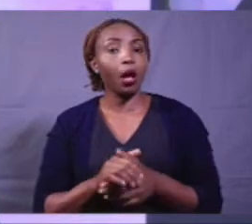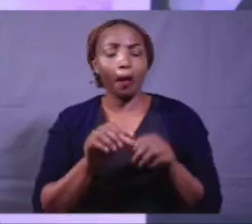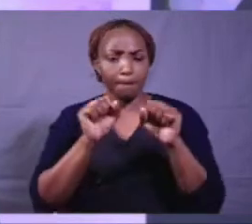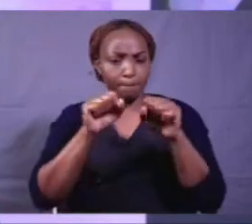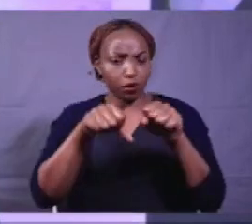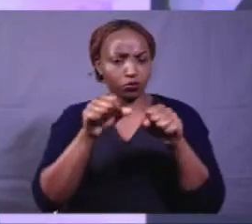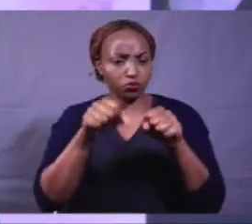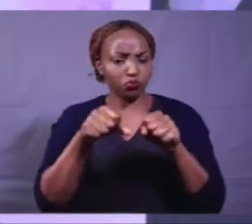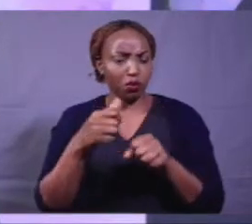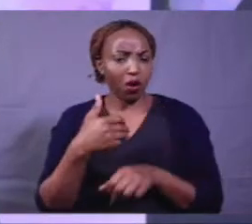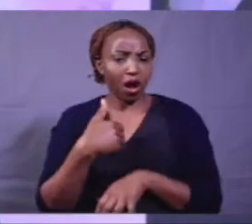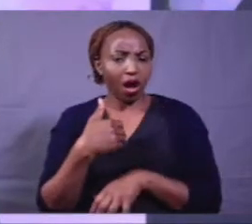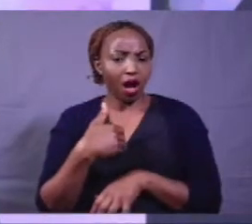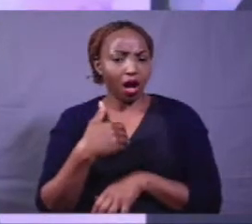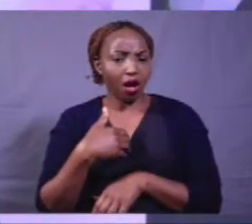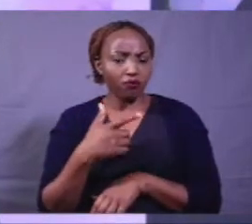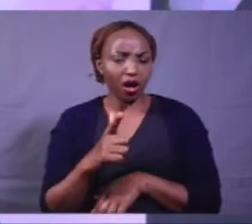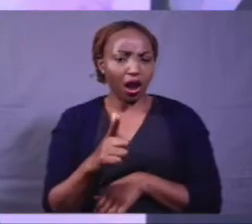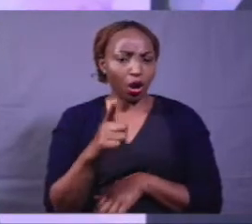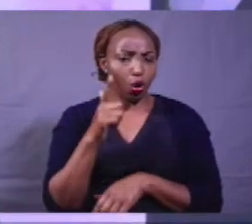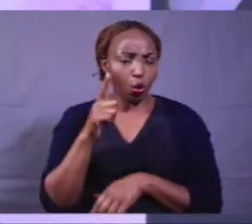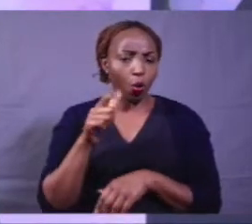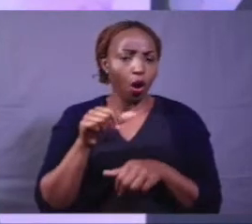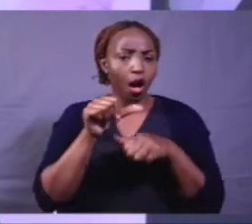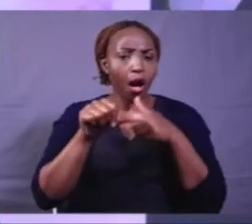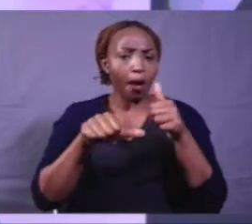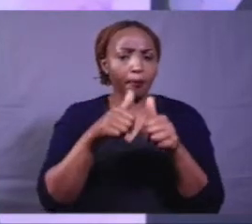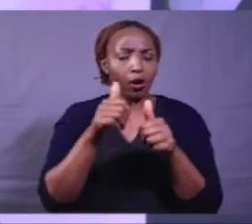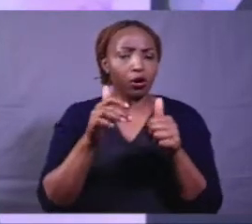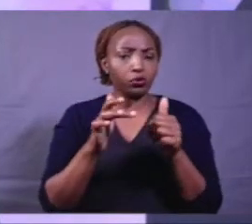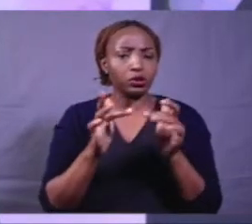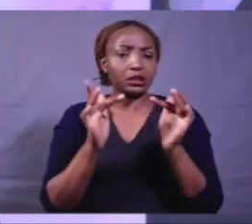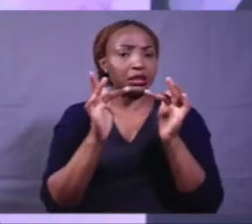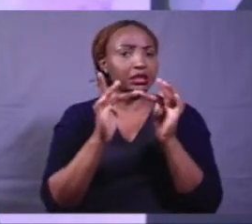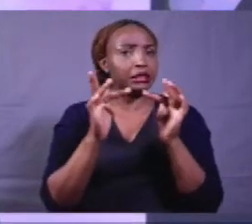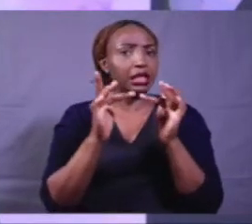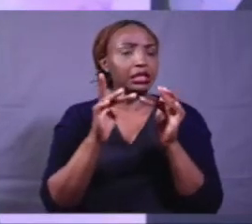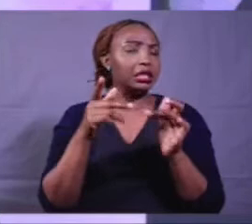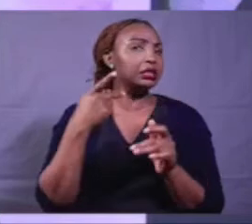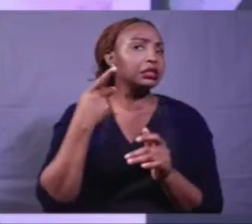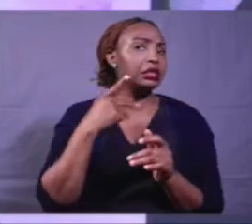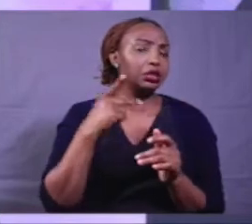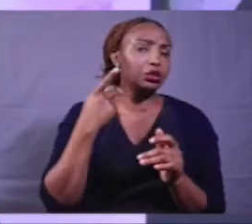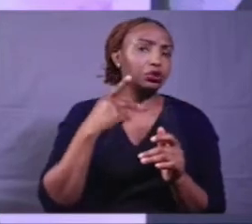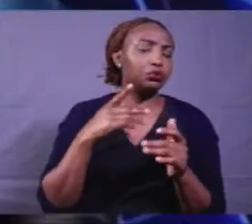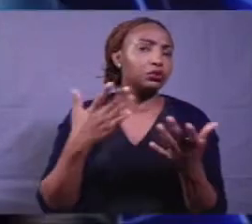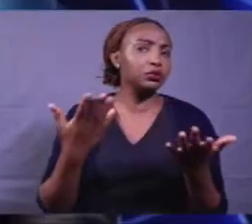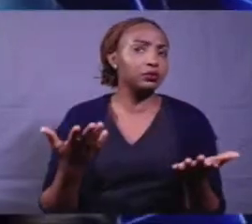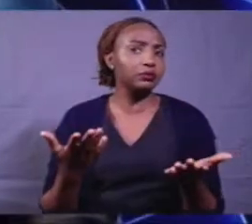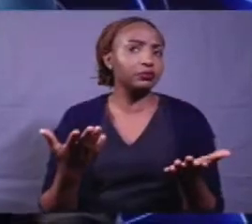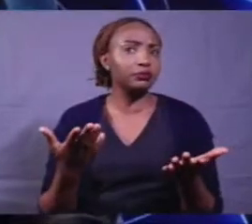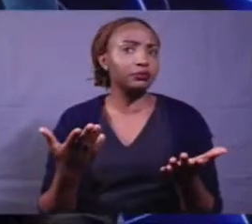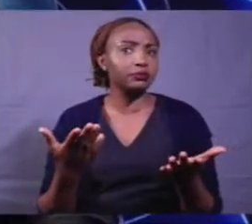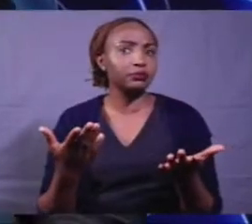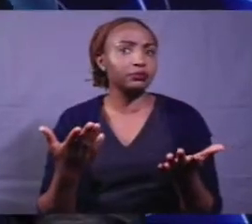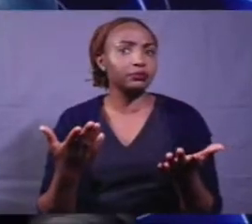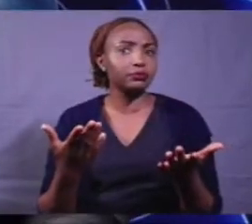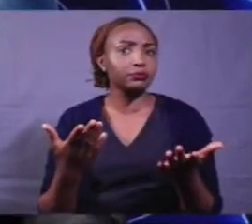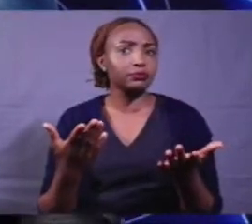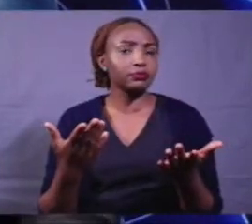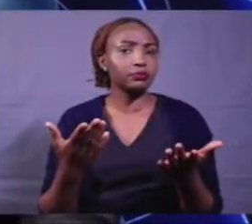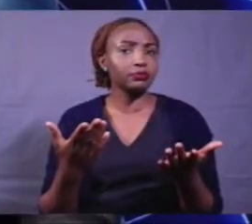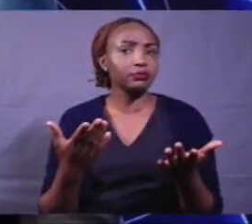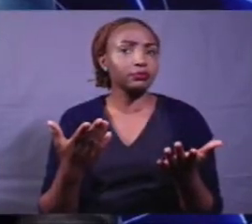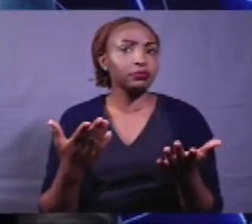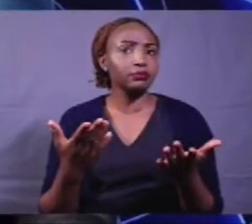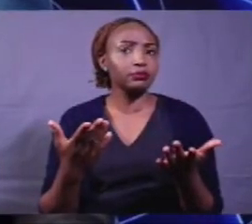talks about cybersecurity, crimes on cyberspace? Could you shed some light on that? It's the one that I talked about earlier.